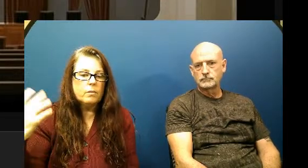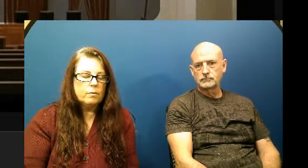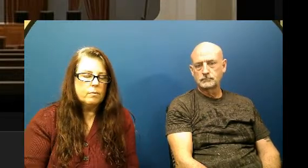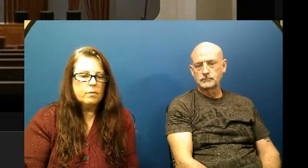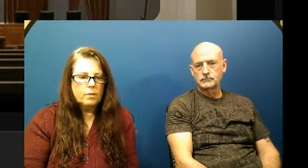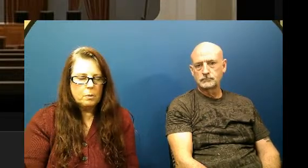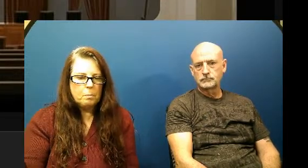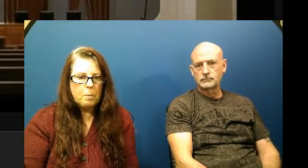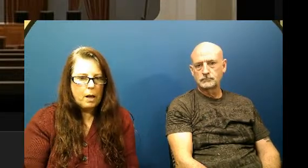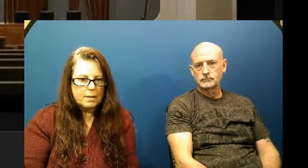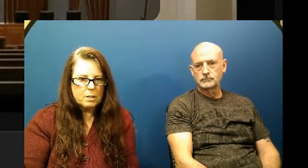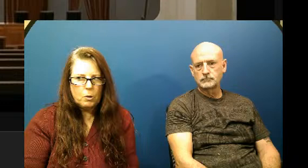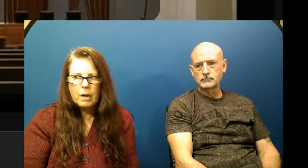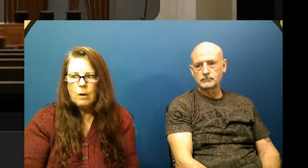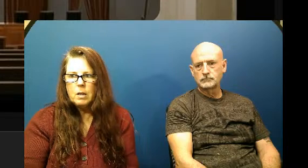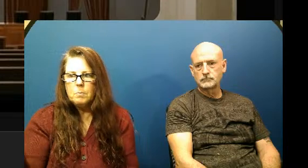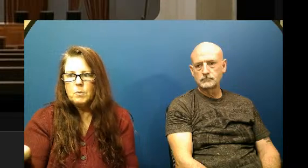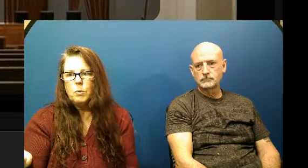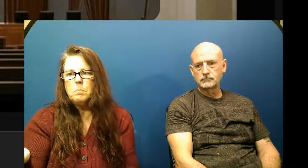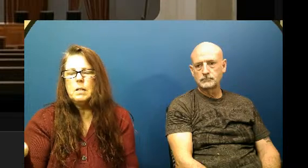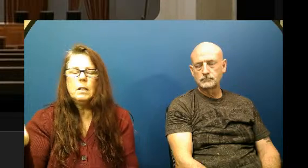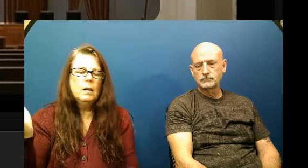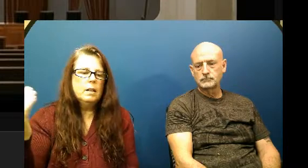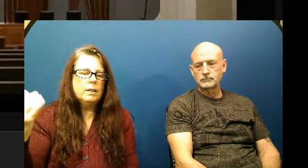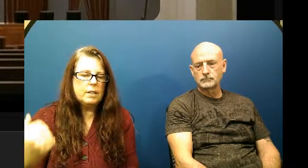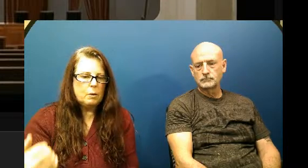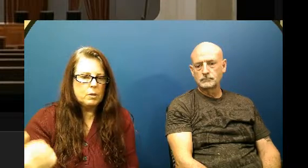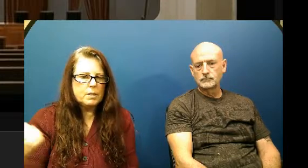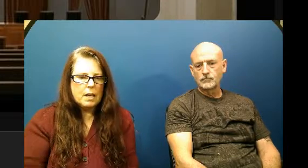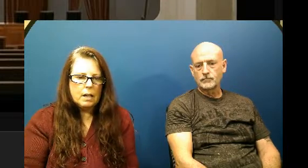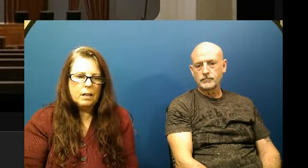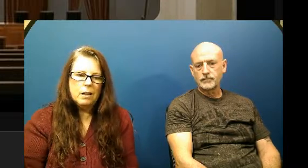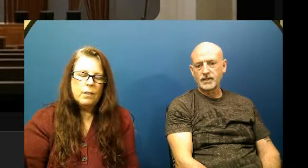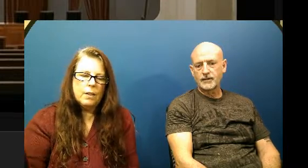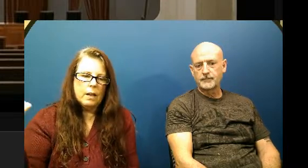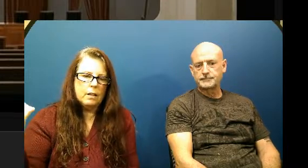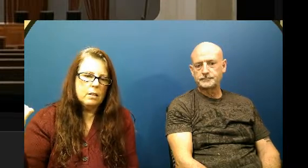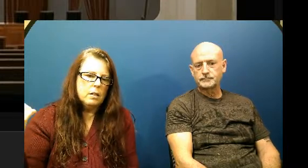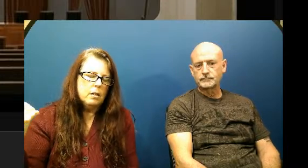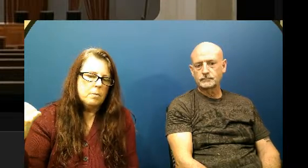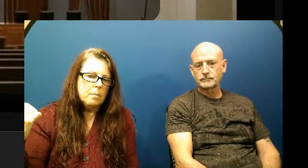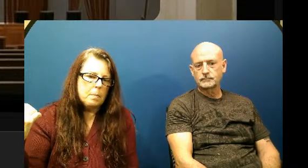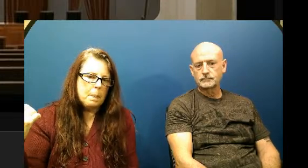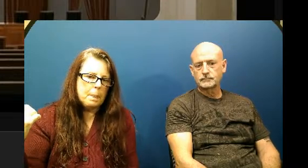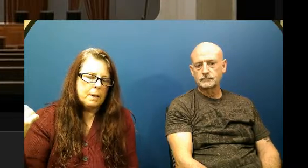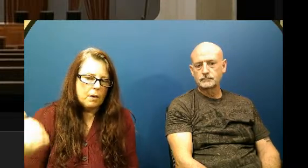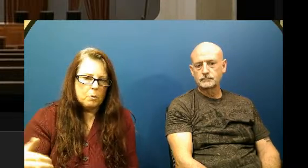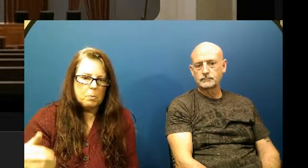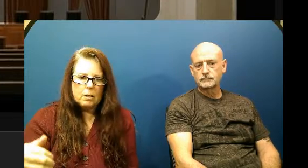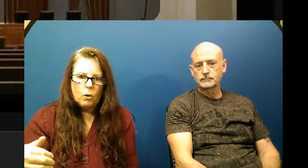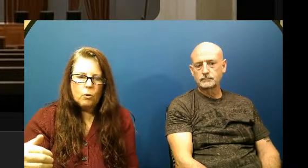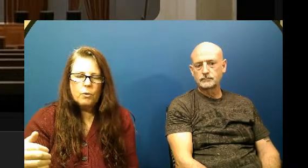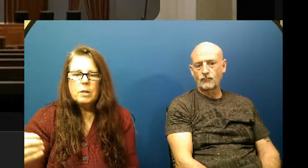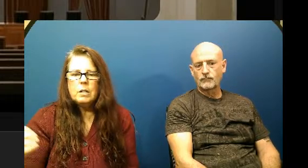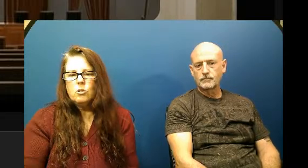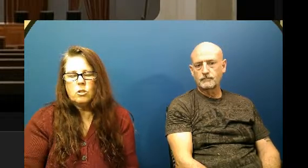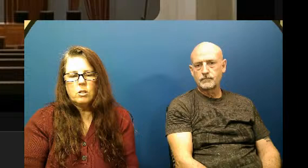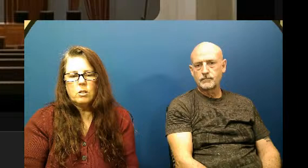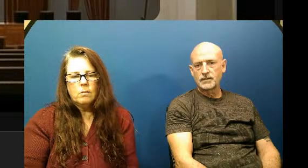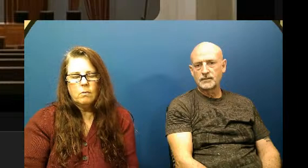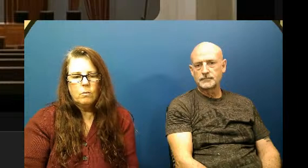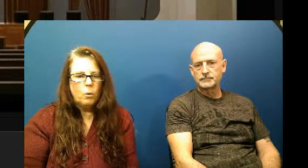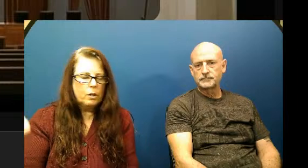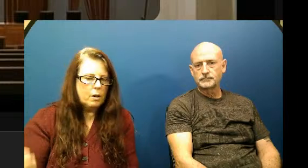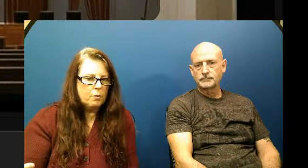or the possible outcomes would be that they would say that government